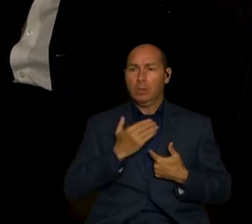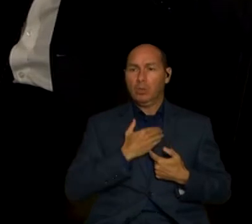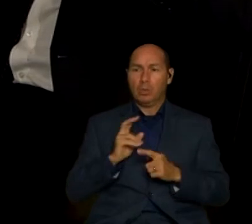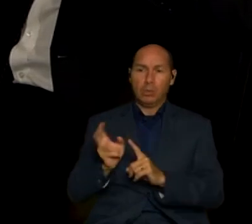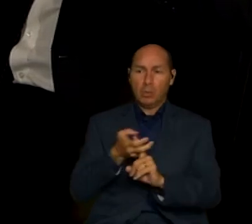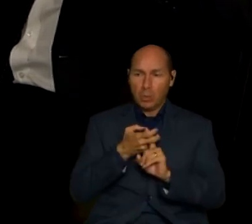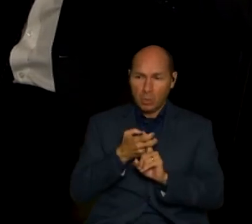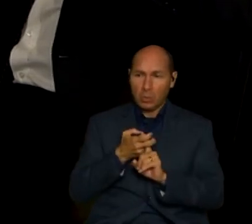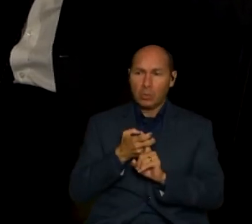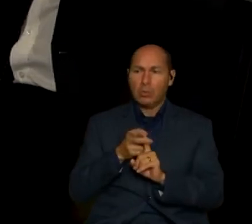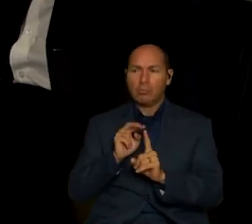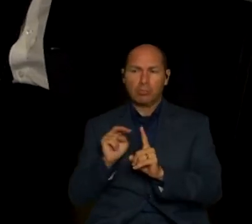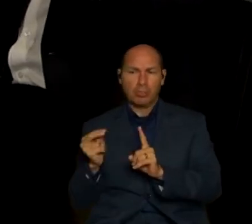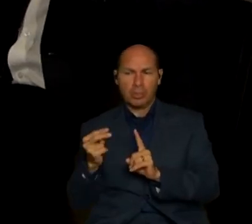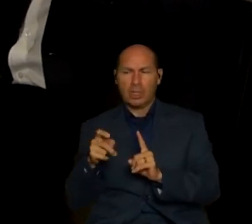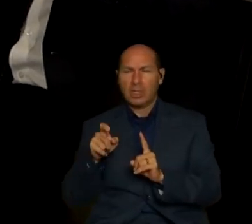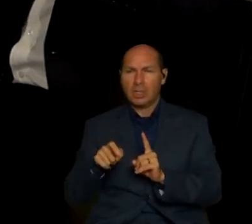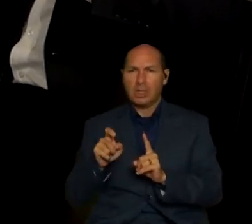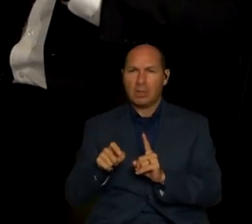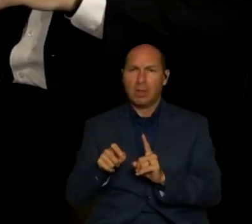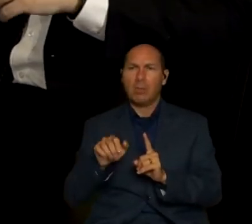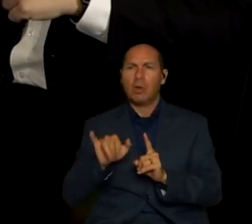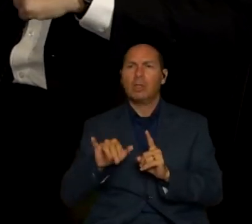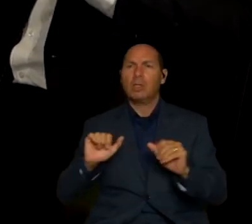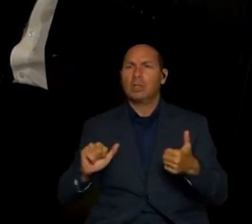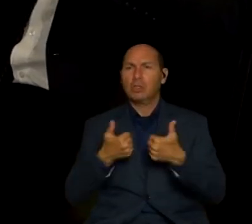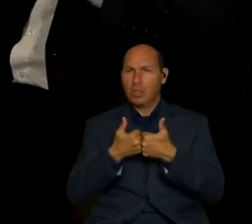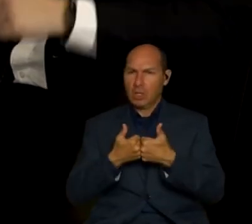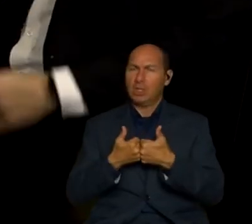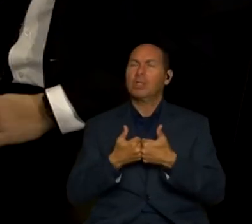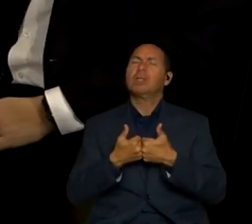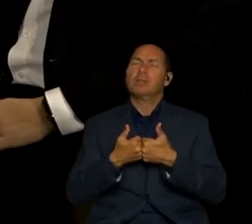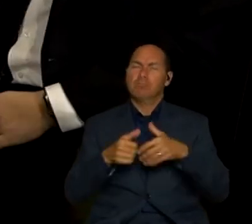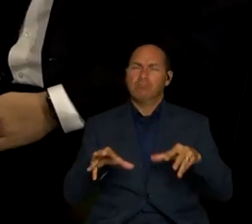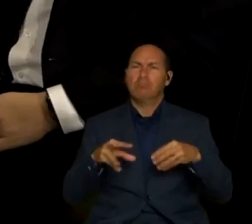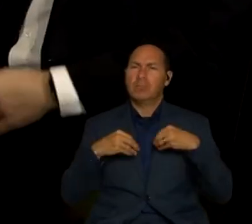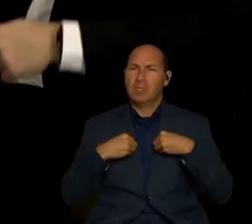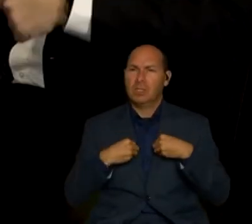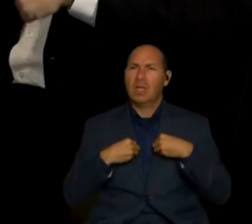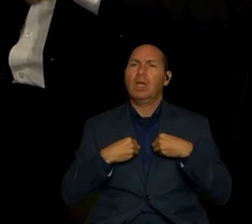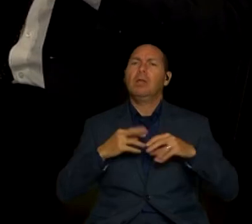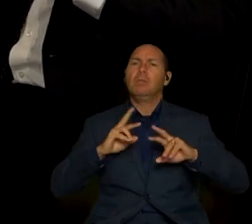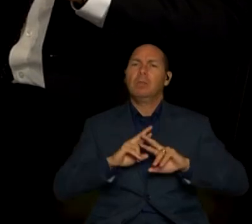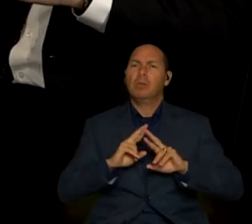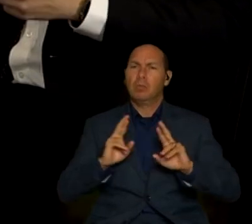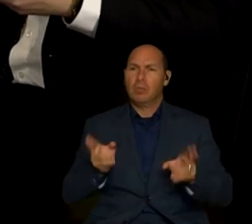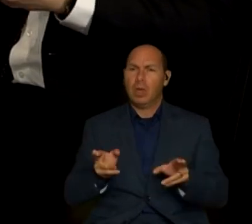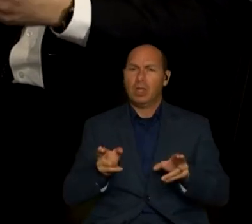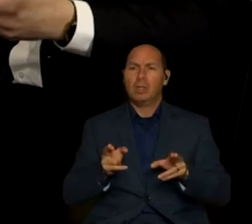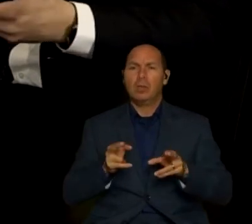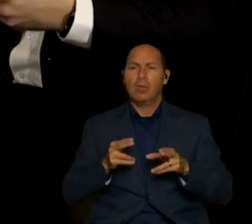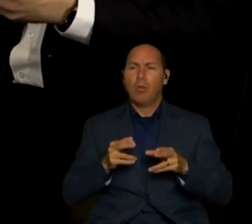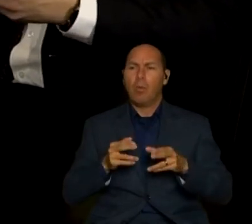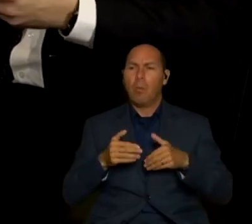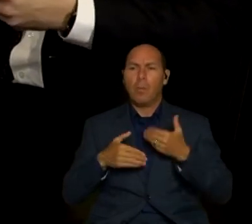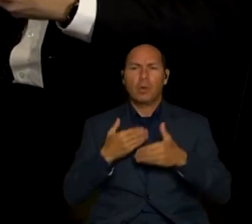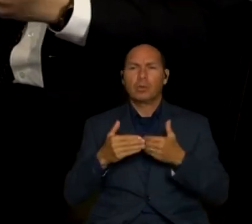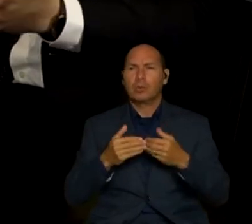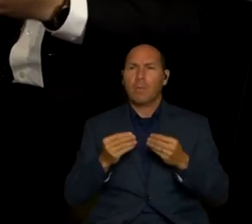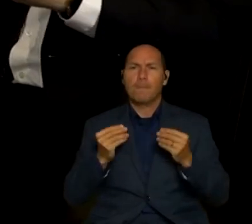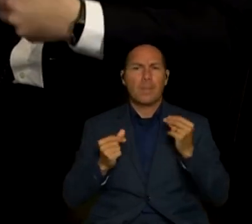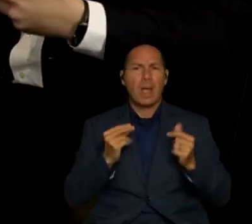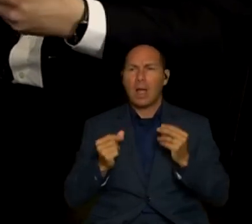perspective, we need to move to those challenges as well. And we need to have a more dynamic recruitment process. And this pilot